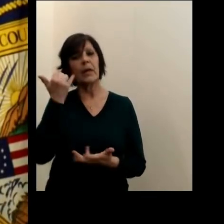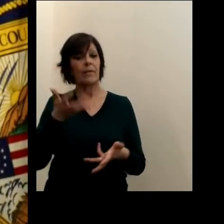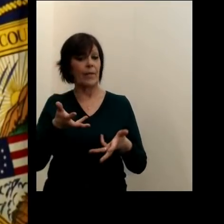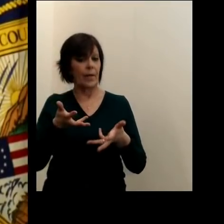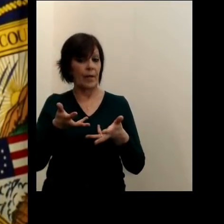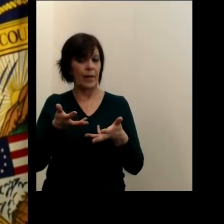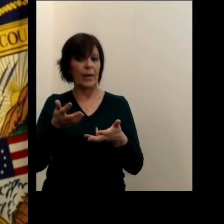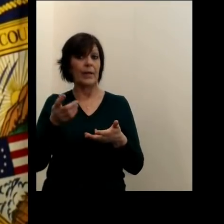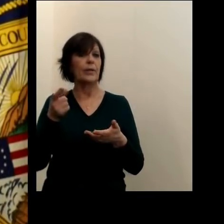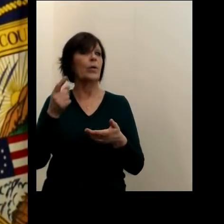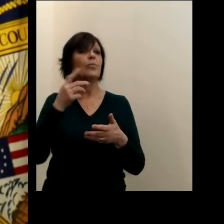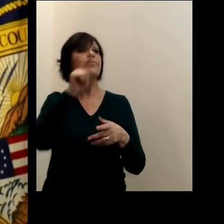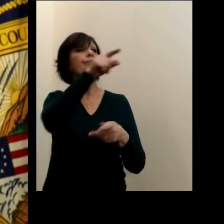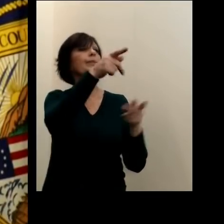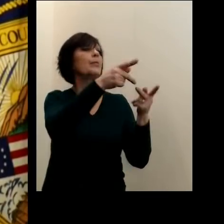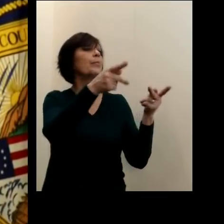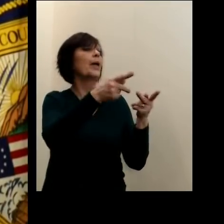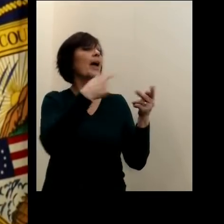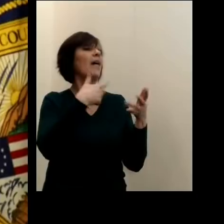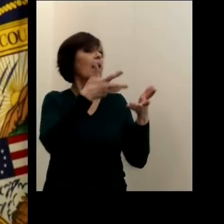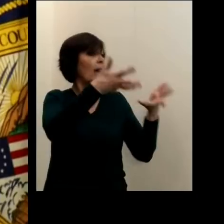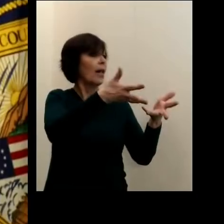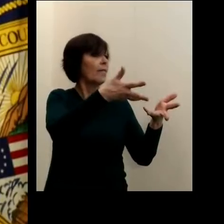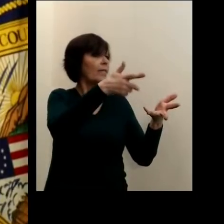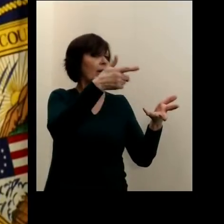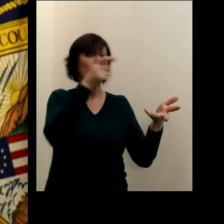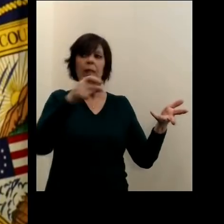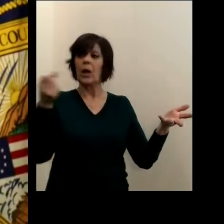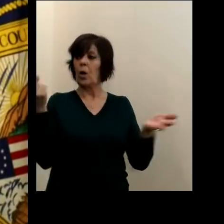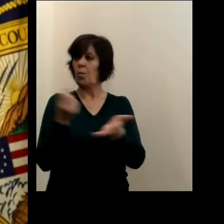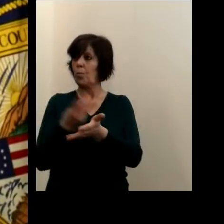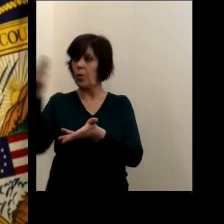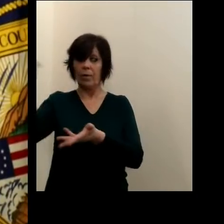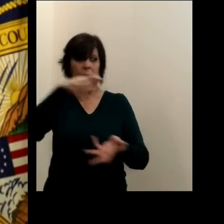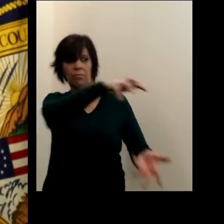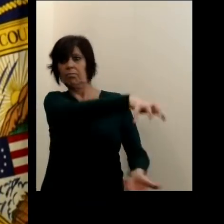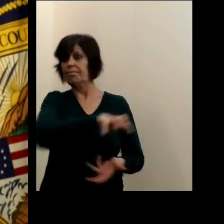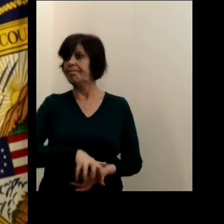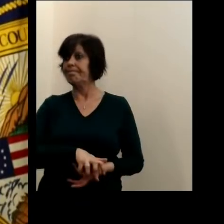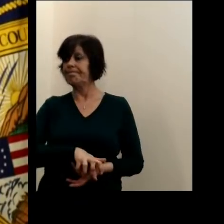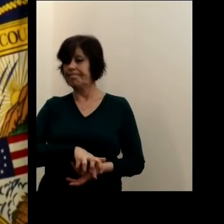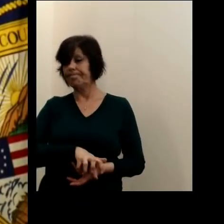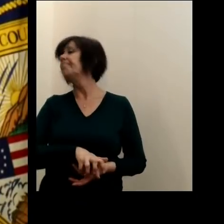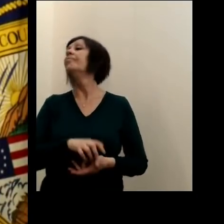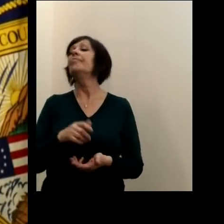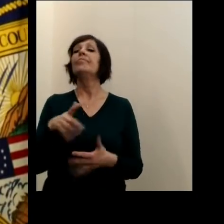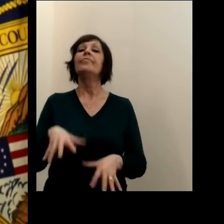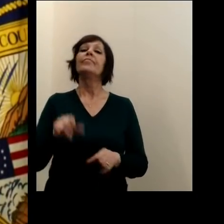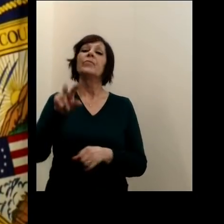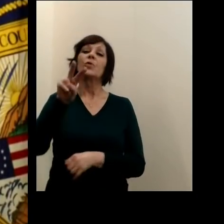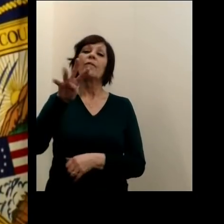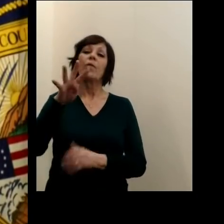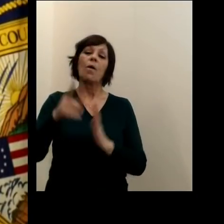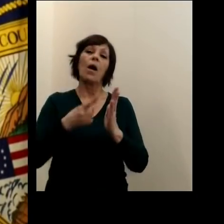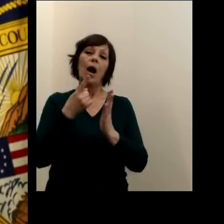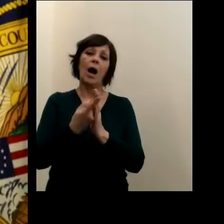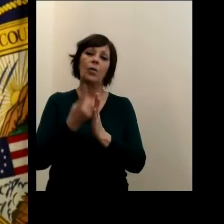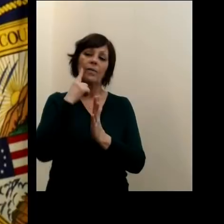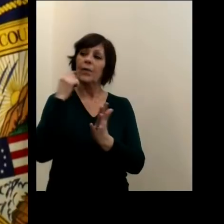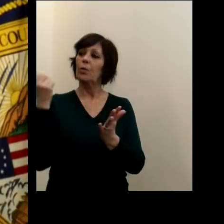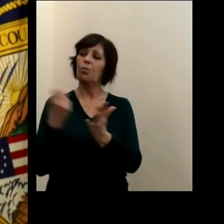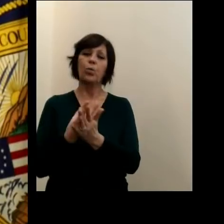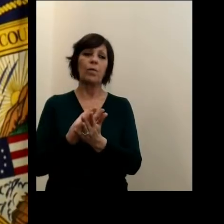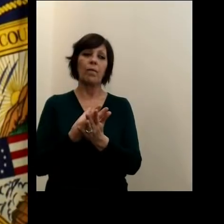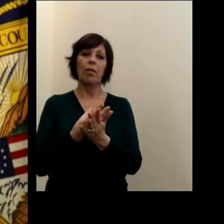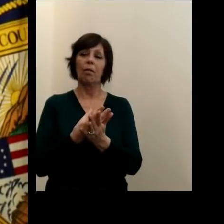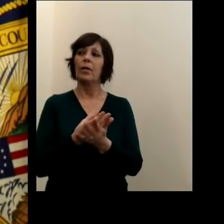doses at another location, we have to get approval from New York State and it usually takes 24 hours for that approval